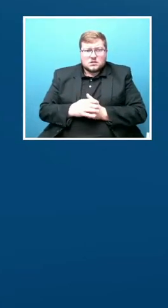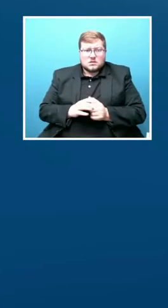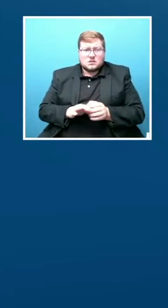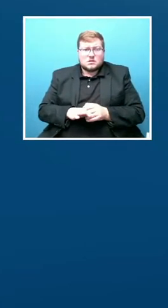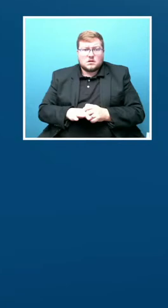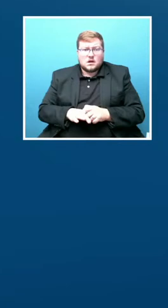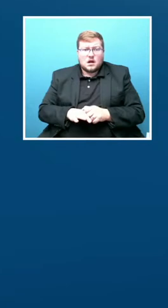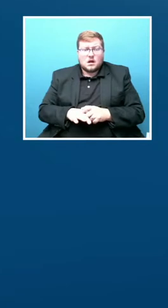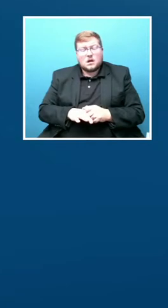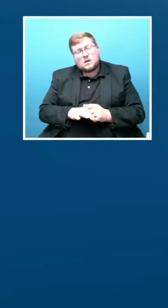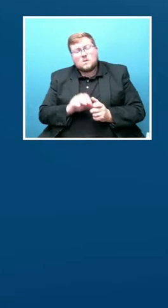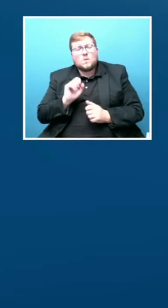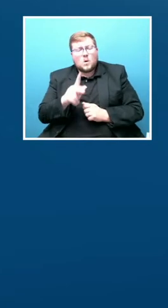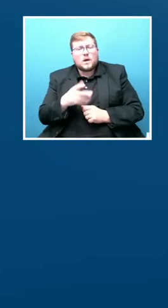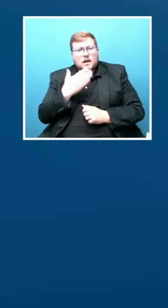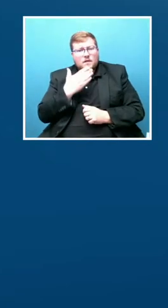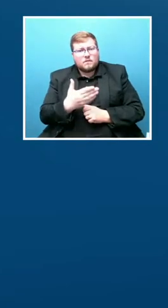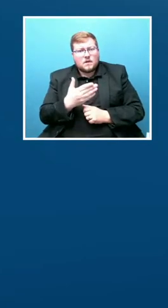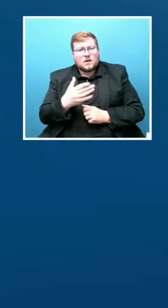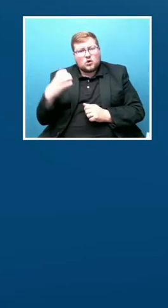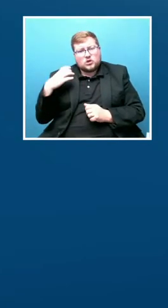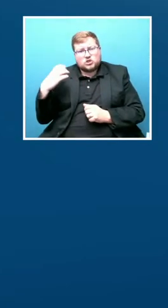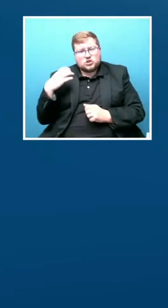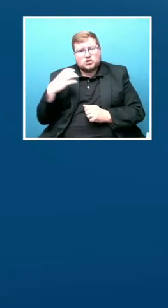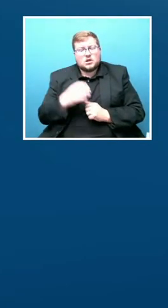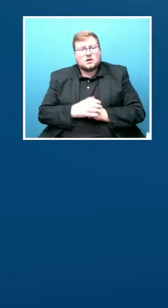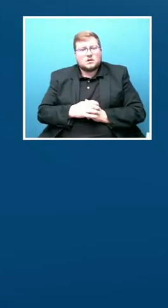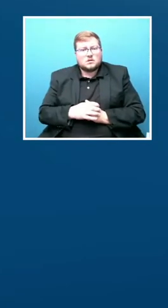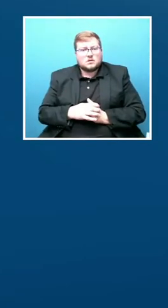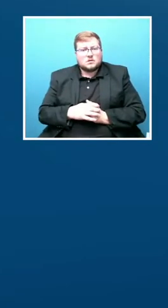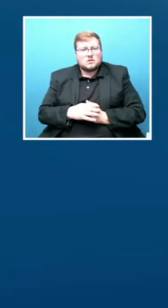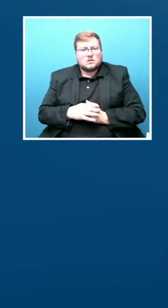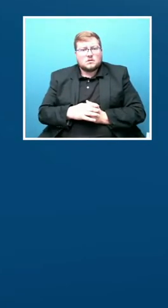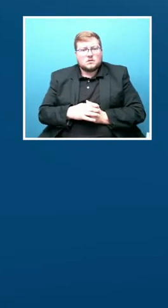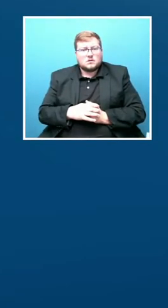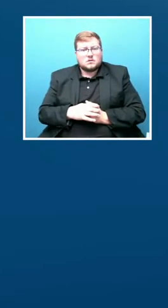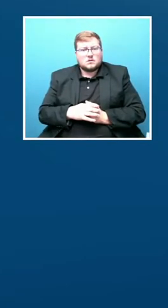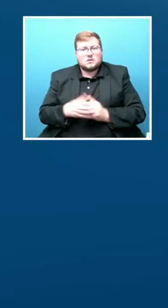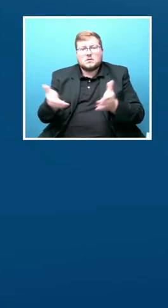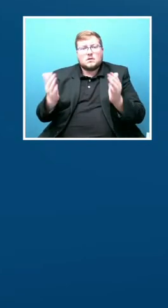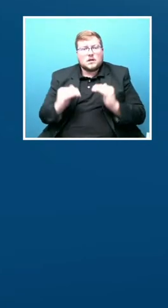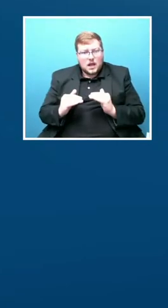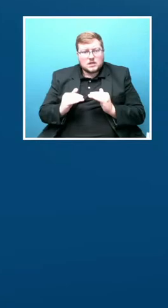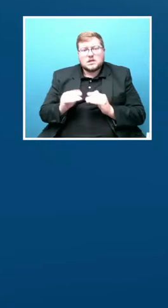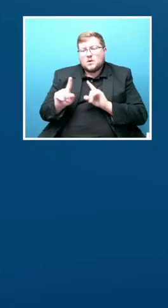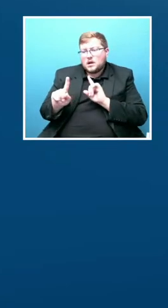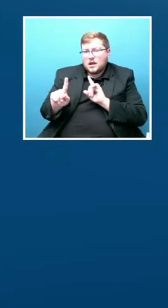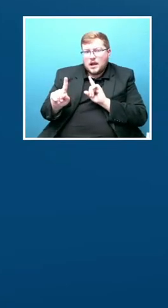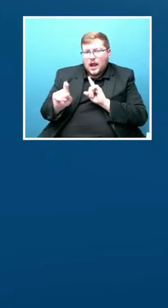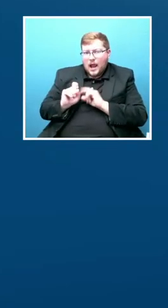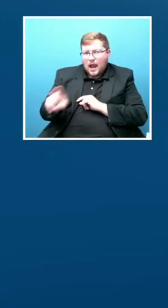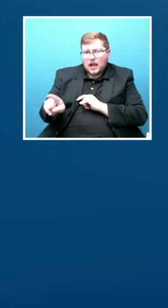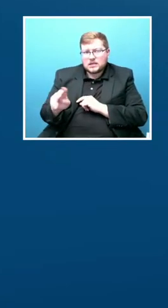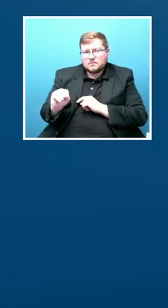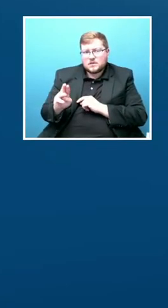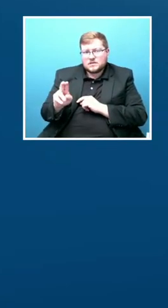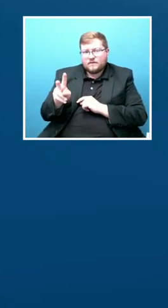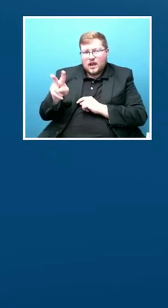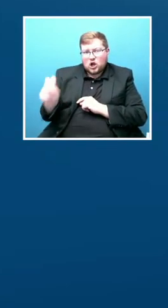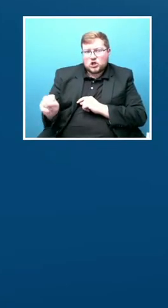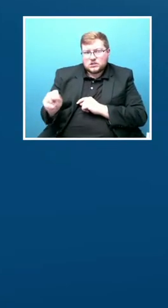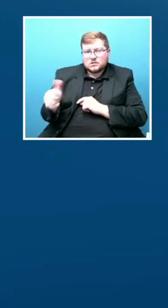Okay. Thank you, Madam Chairwoman. Thank you, Michael. Next, I'd like to ask Ms. Vickers a question.